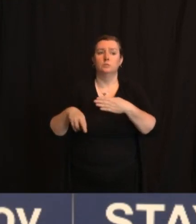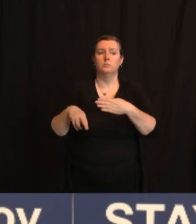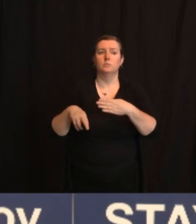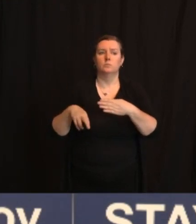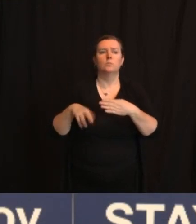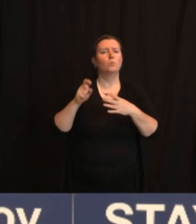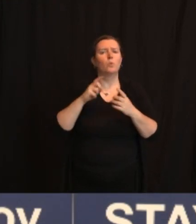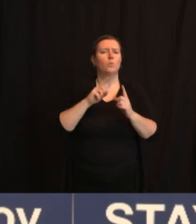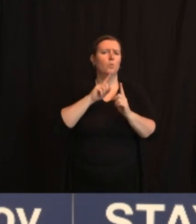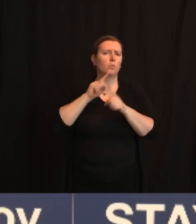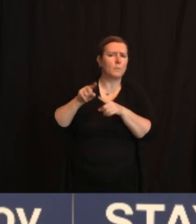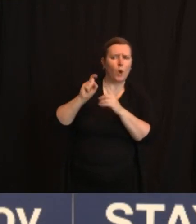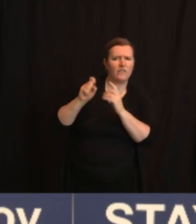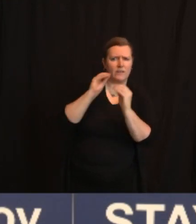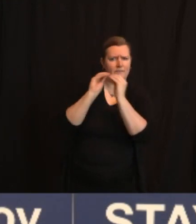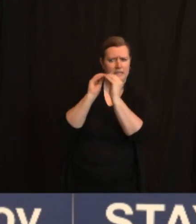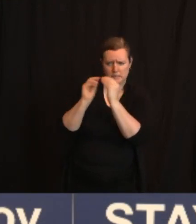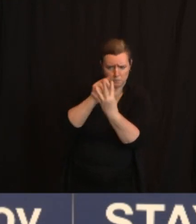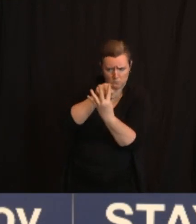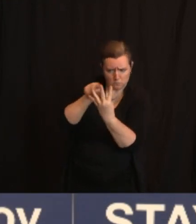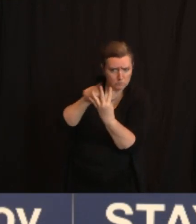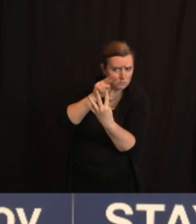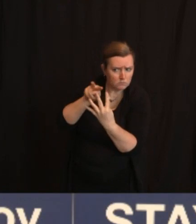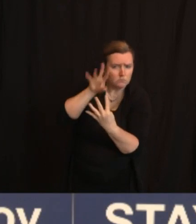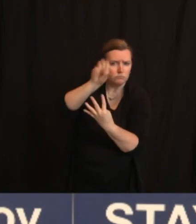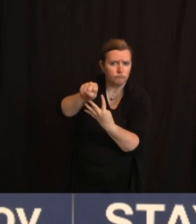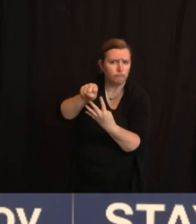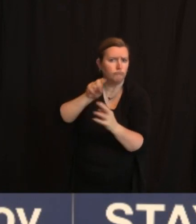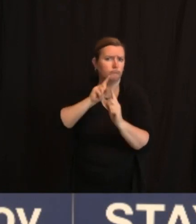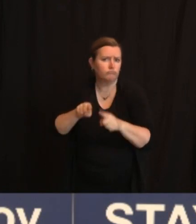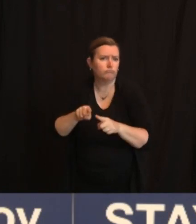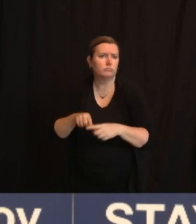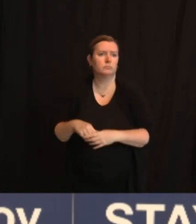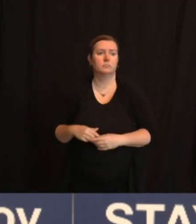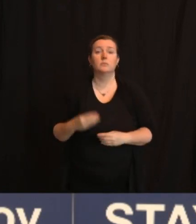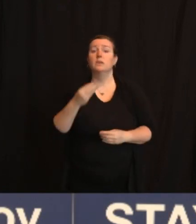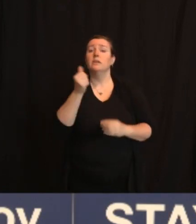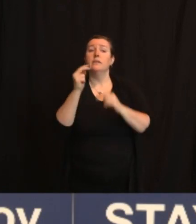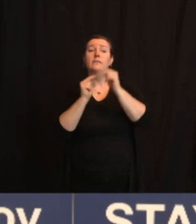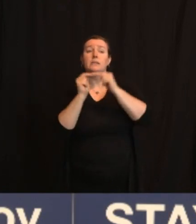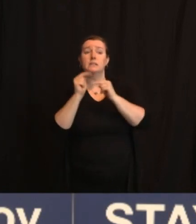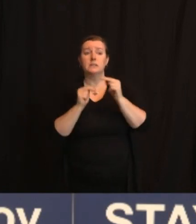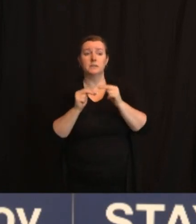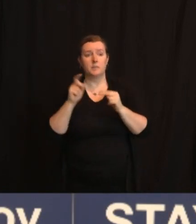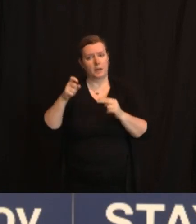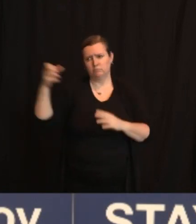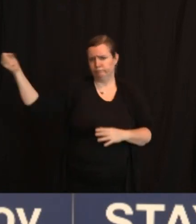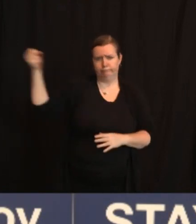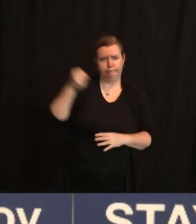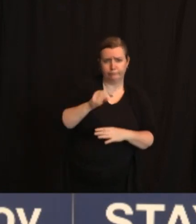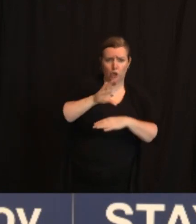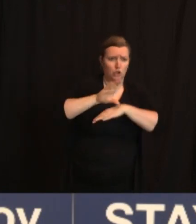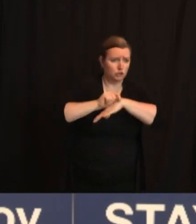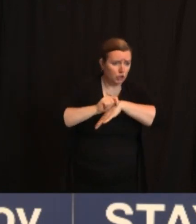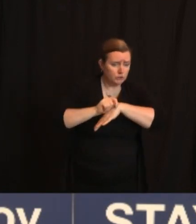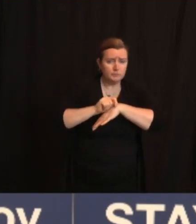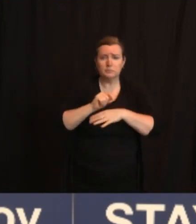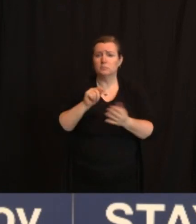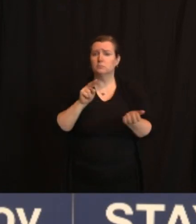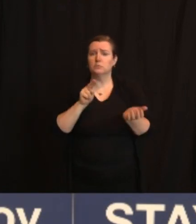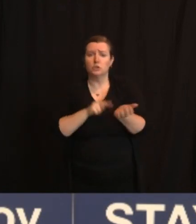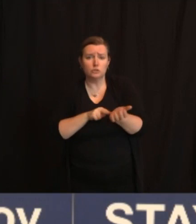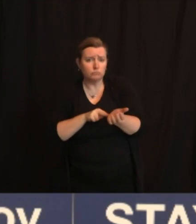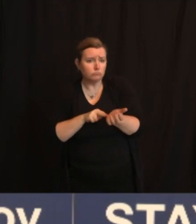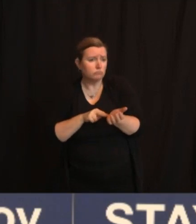correction. Several facilities are directed to bring on consultants in nursing and infection control.